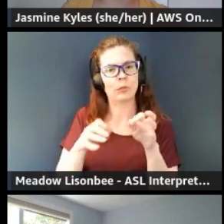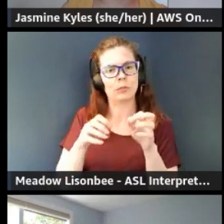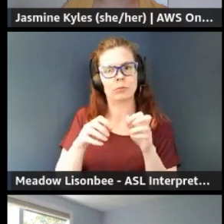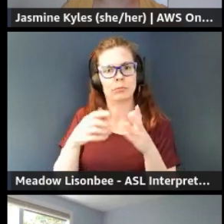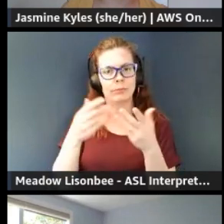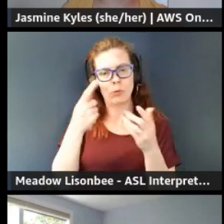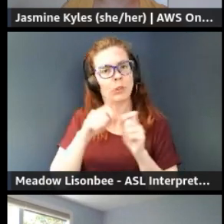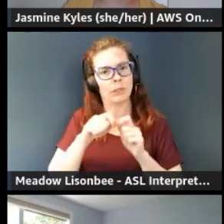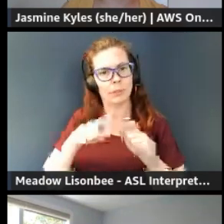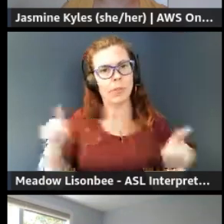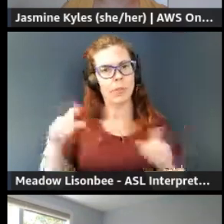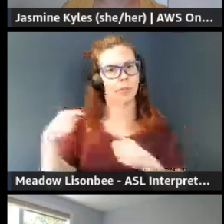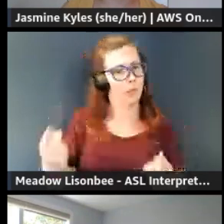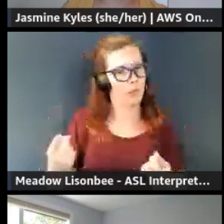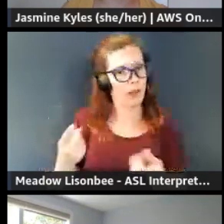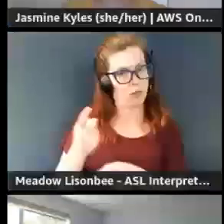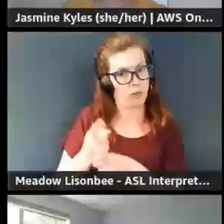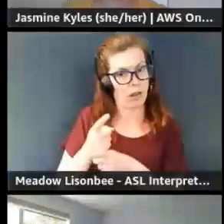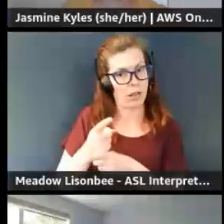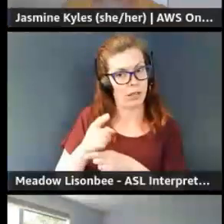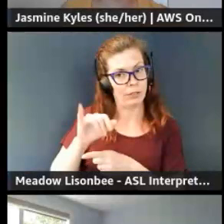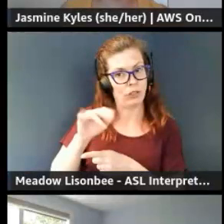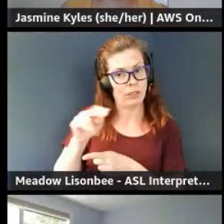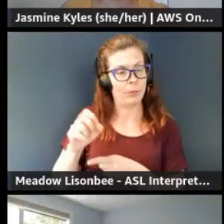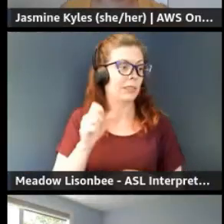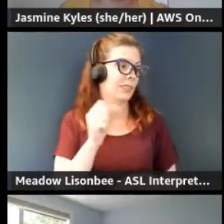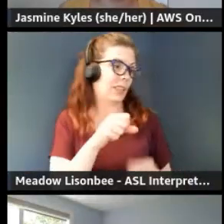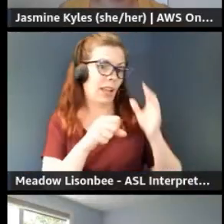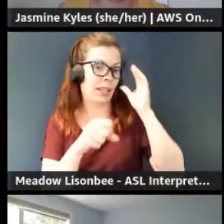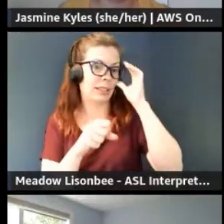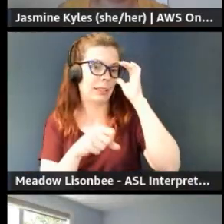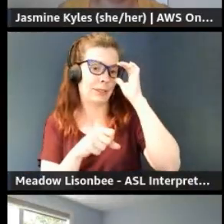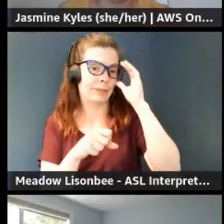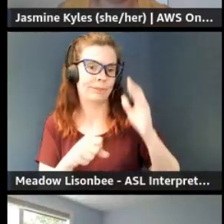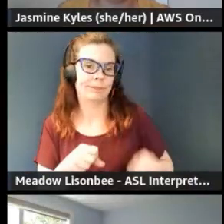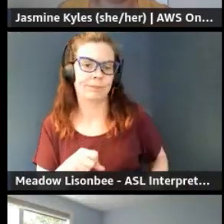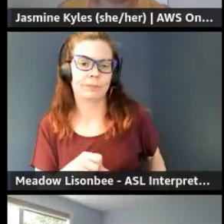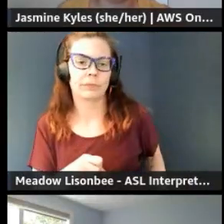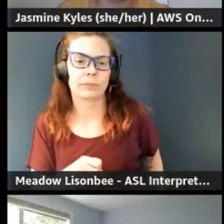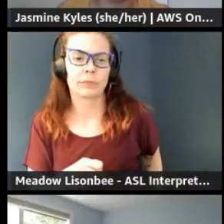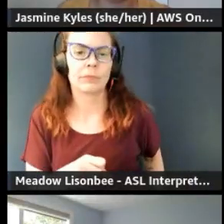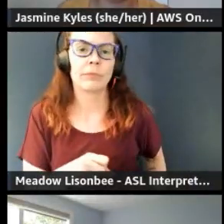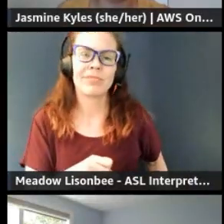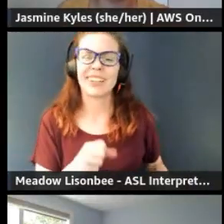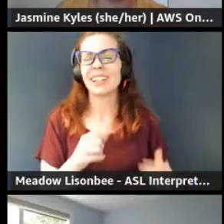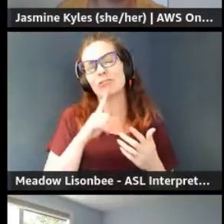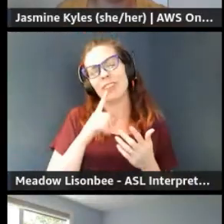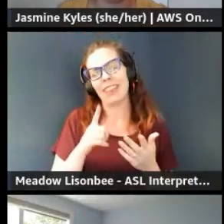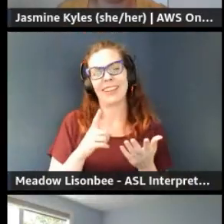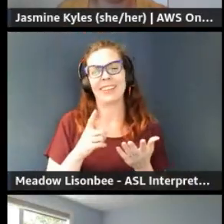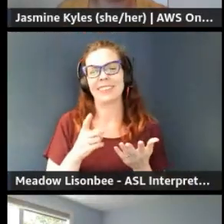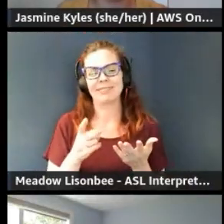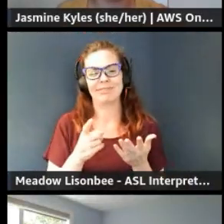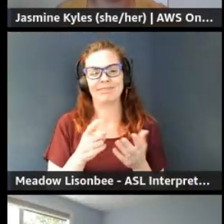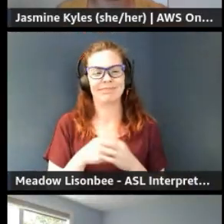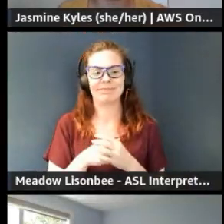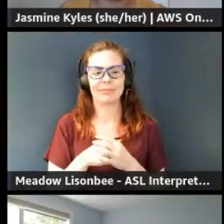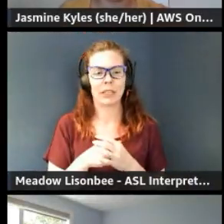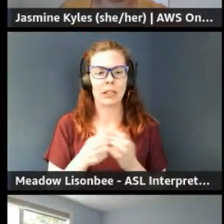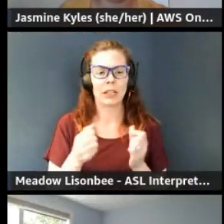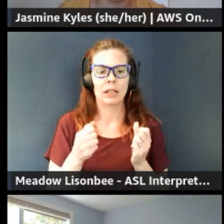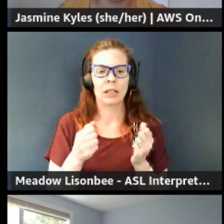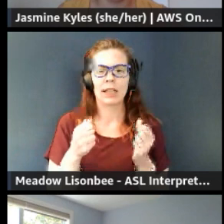model, at least so far, right, Jasmine? Yeah. Right, and there's a lot of,